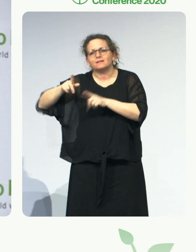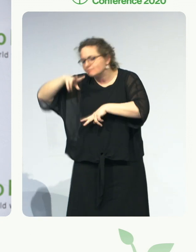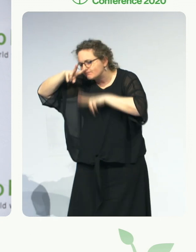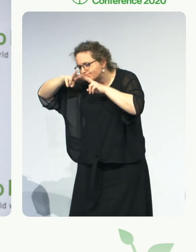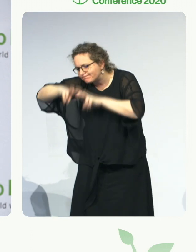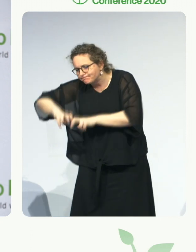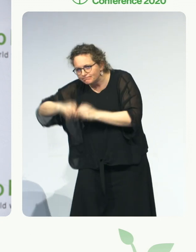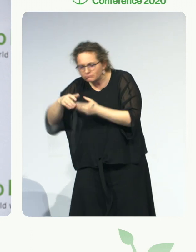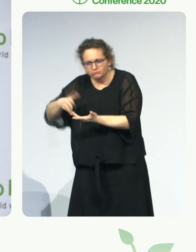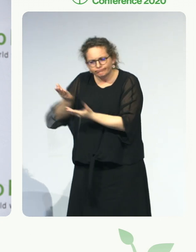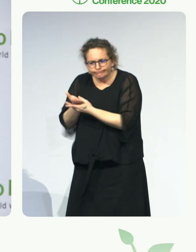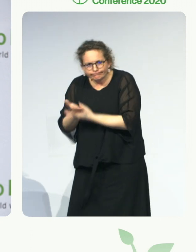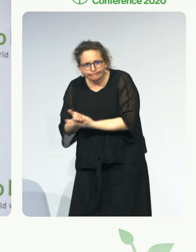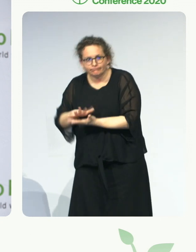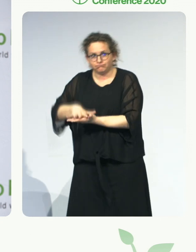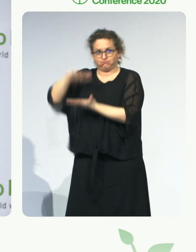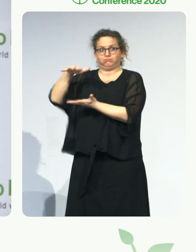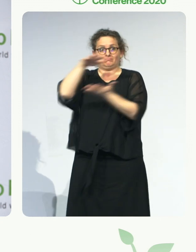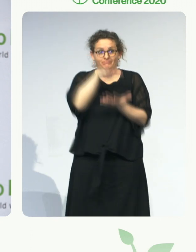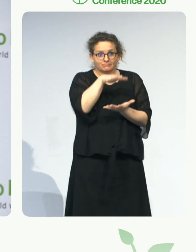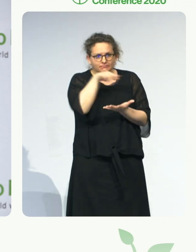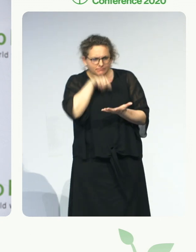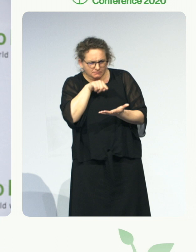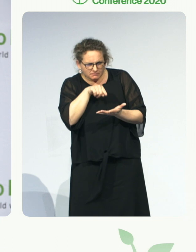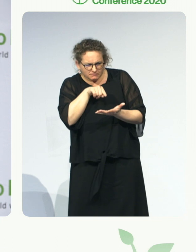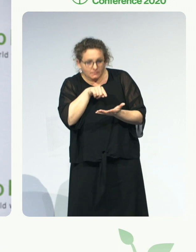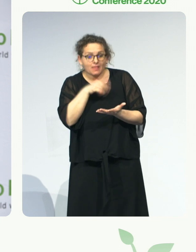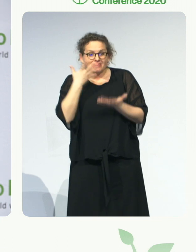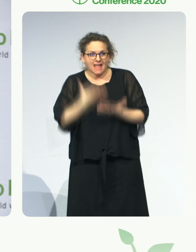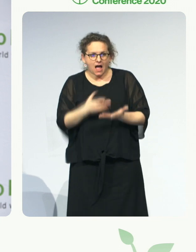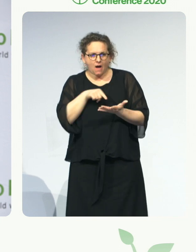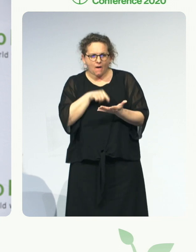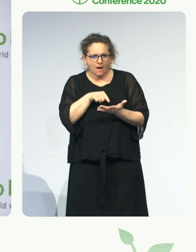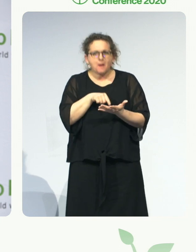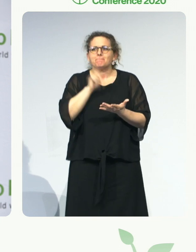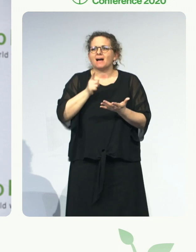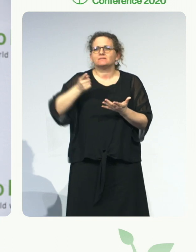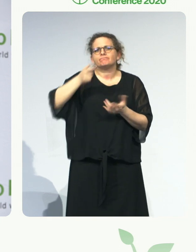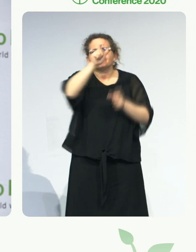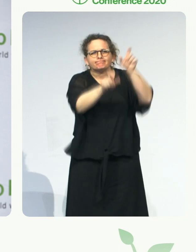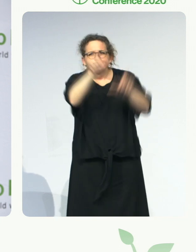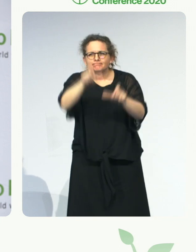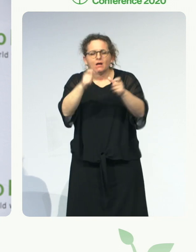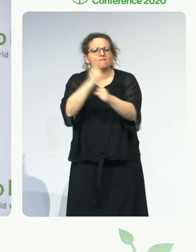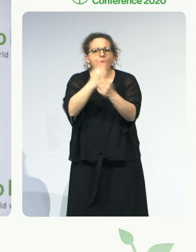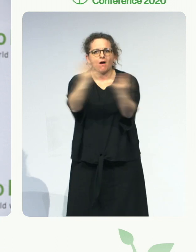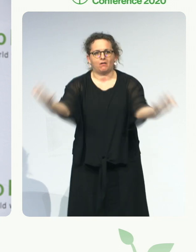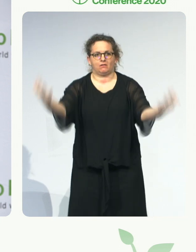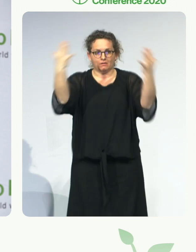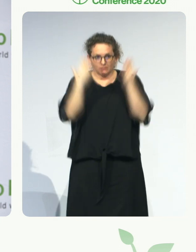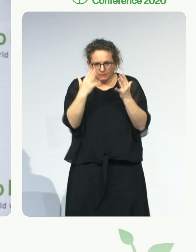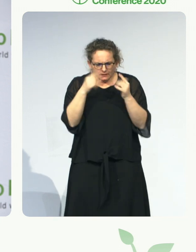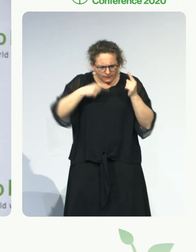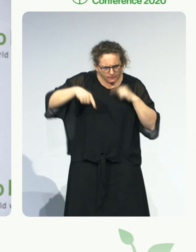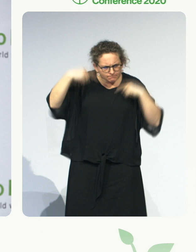a participative process to draft our second National Action Plan on Disability for the